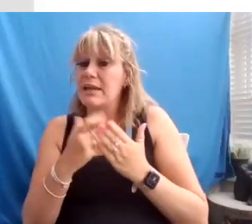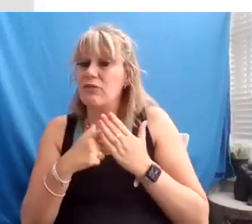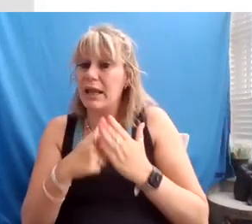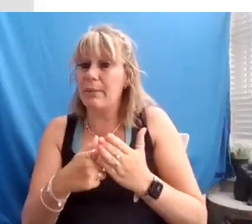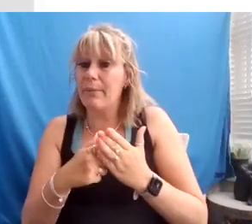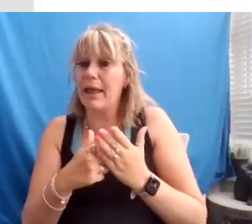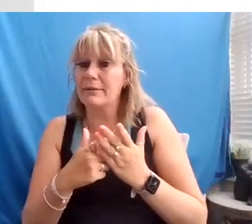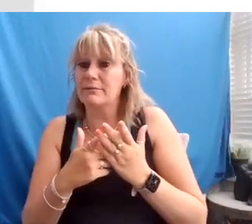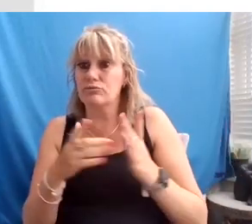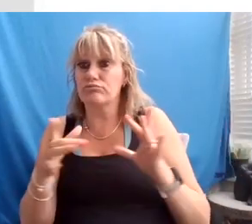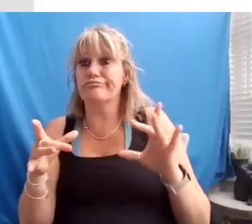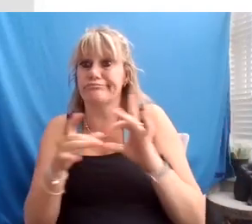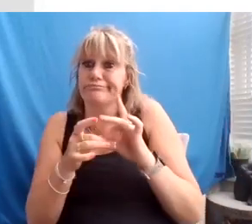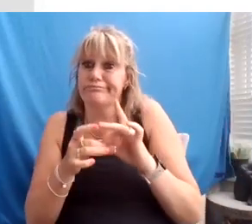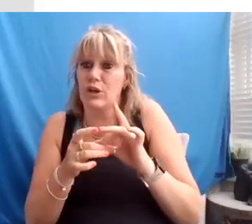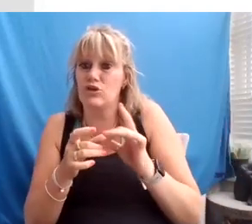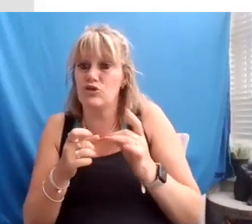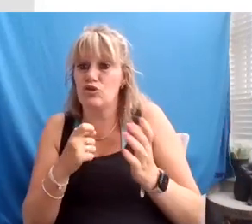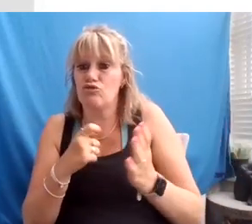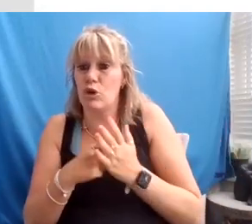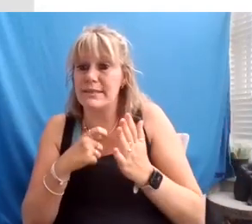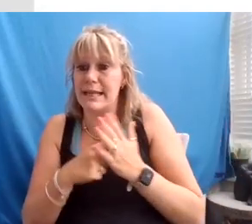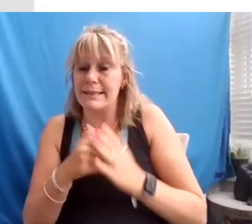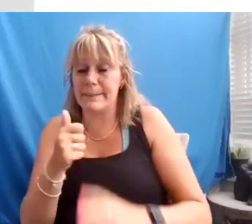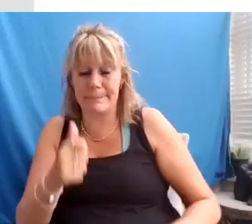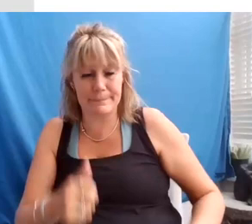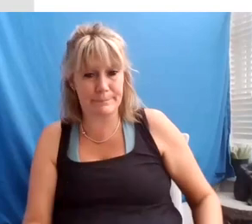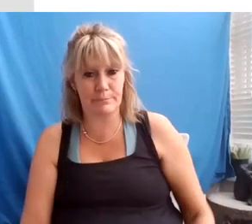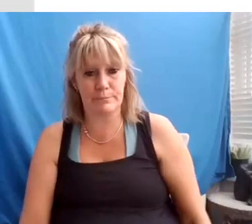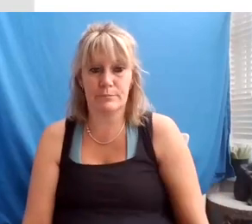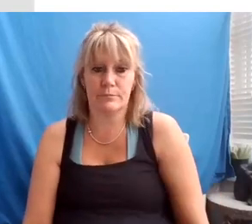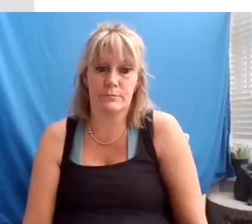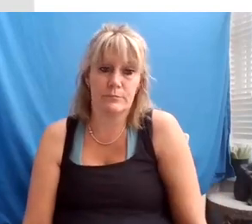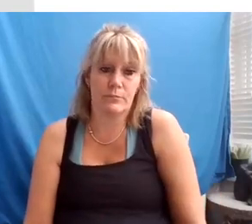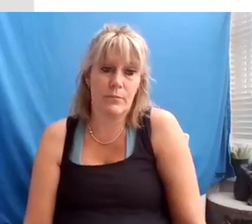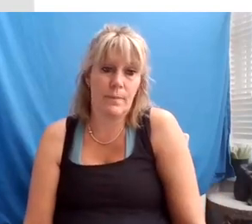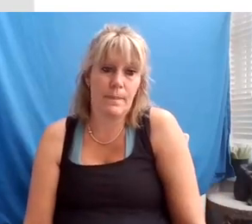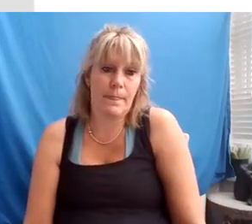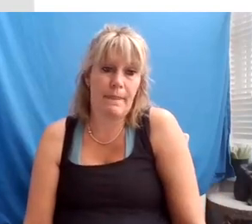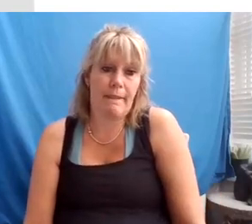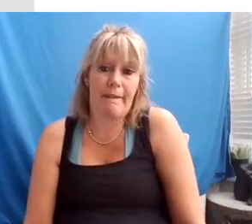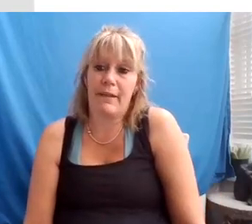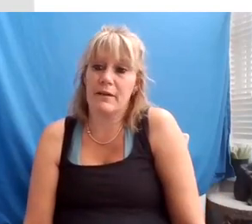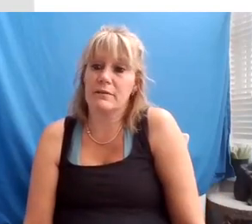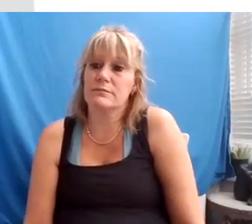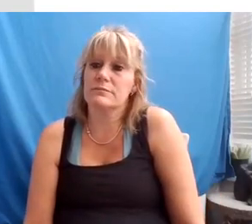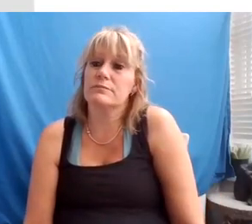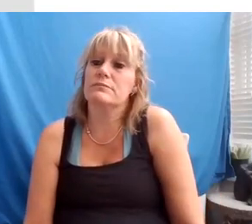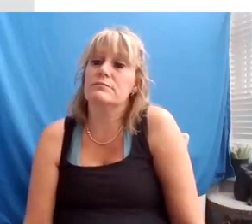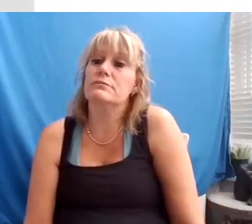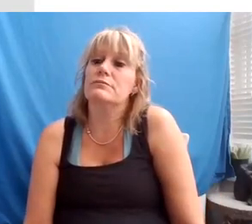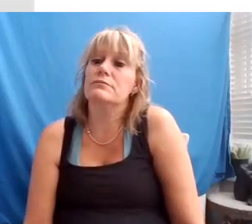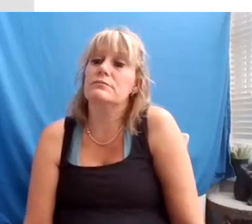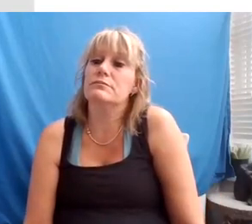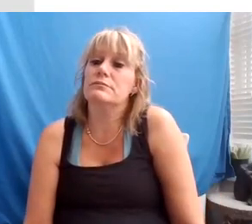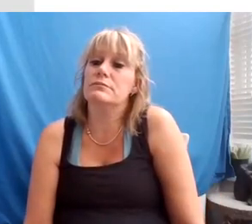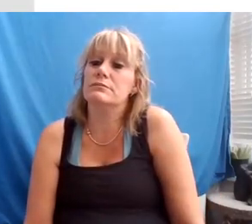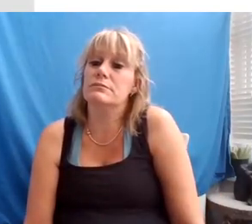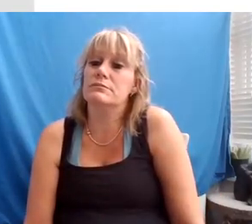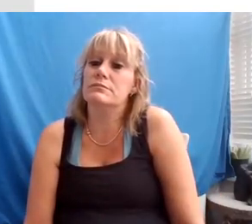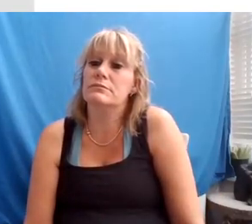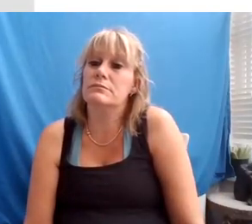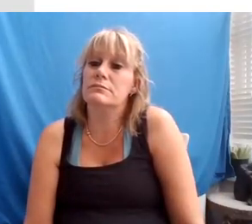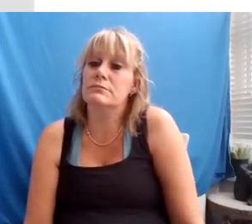I really recommend signing up to Rosetta's weekly newsletter. So, in Yeah, I really like